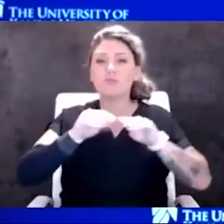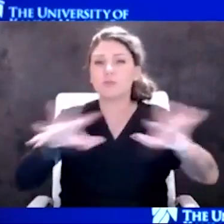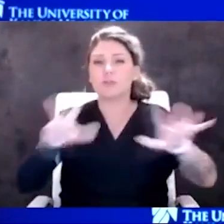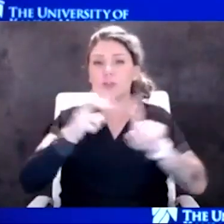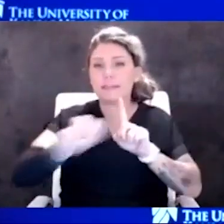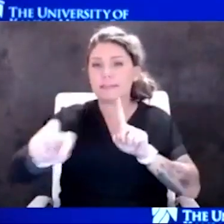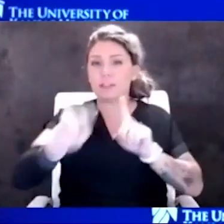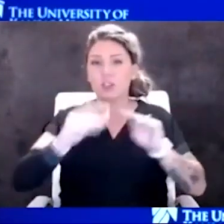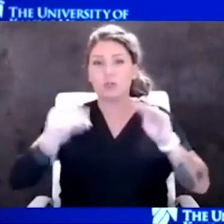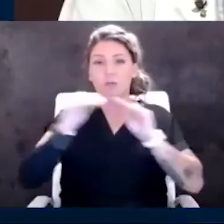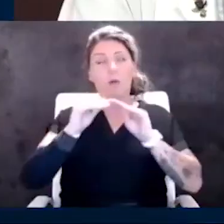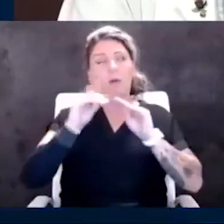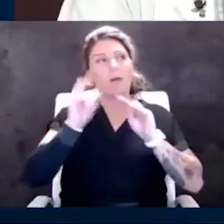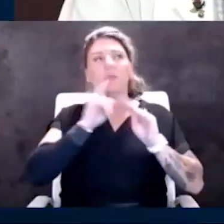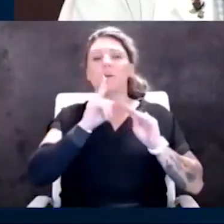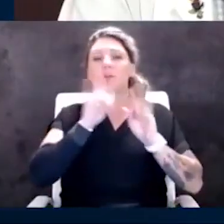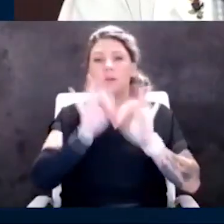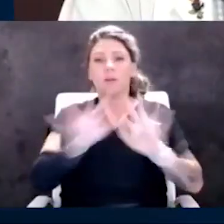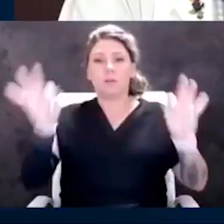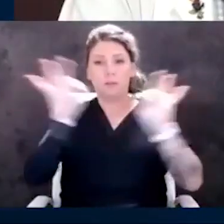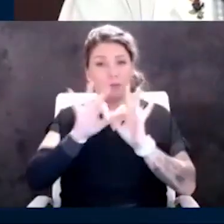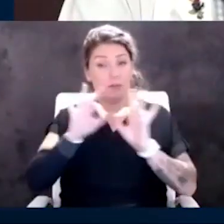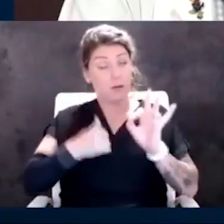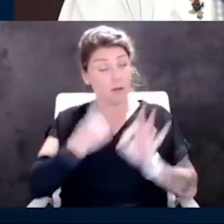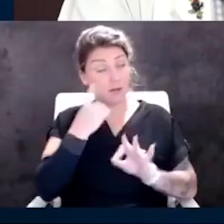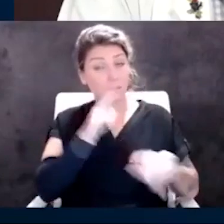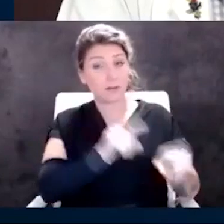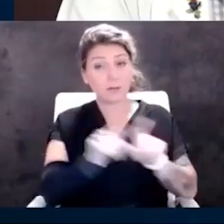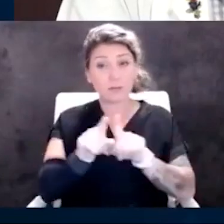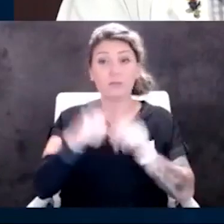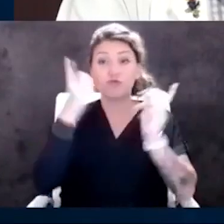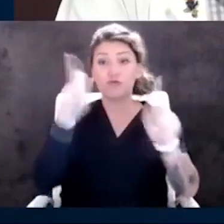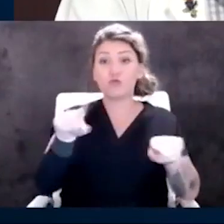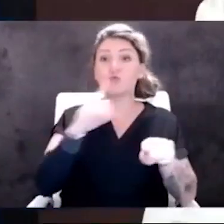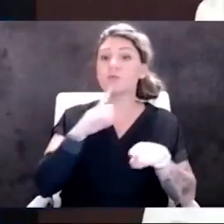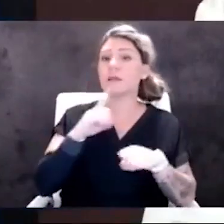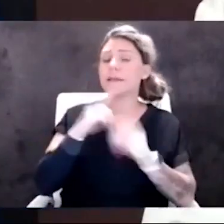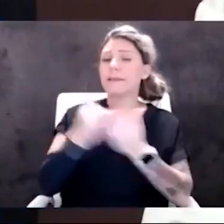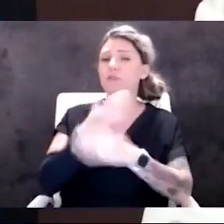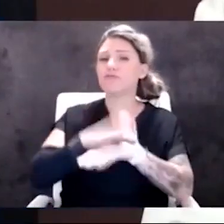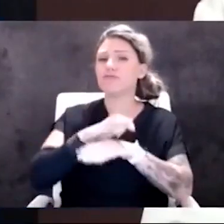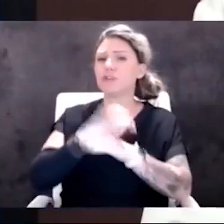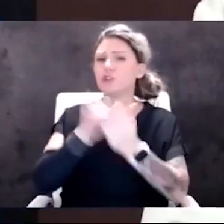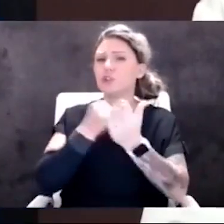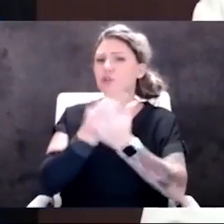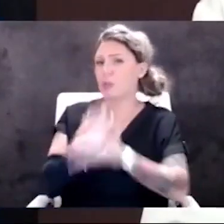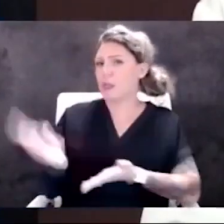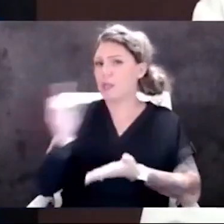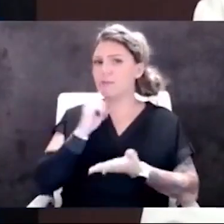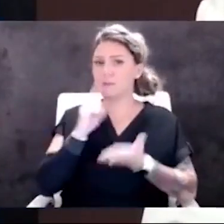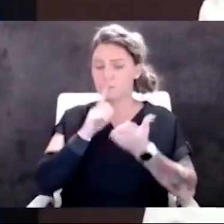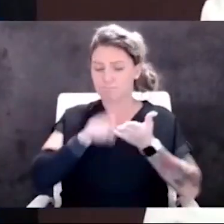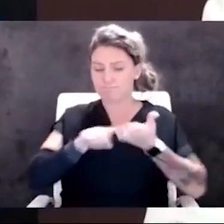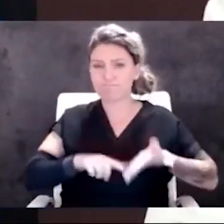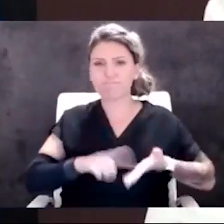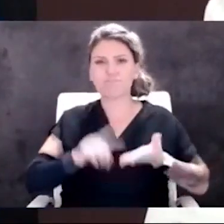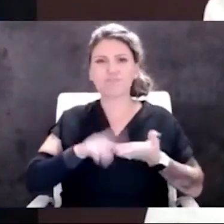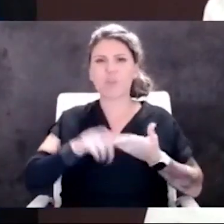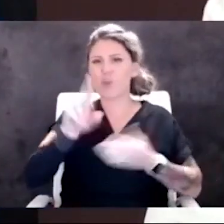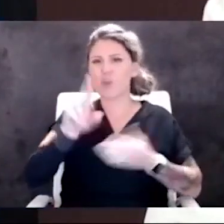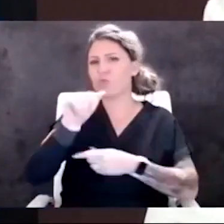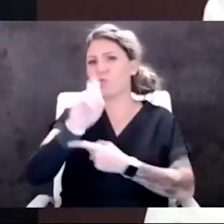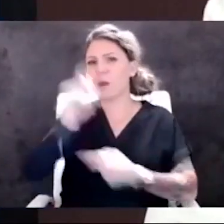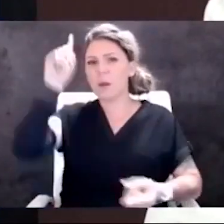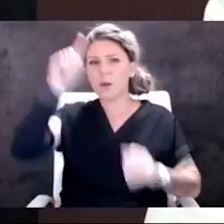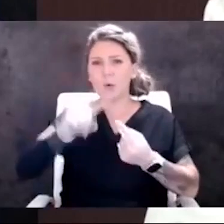so vitally important. I think it is. And, New England Journal of Medicine article last week looked at the rate of decline in the Moderna vaccine. In